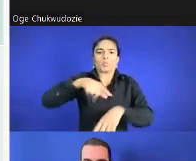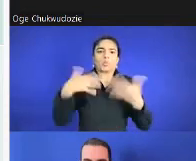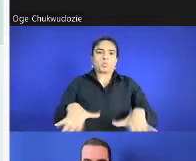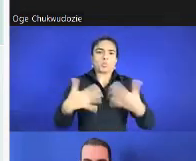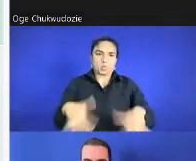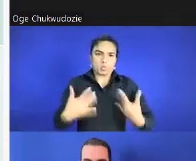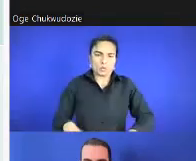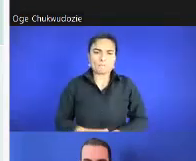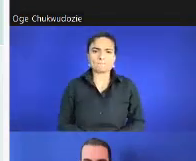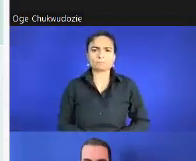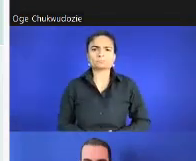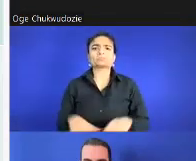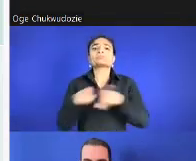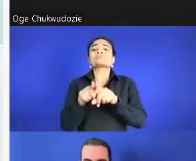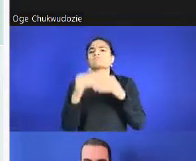phones and so on.